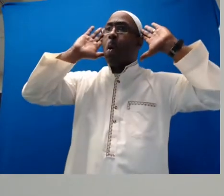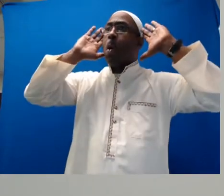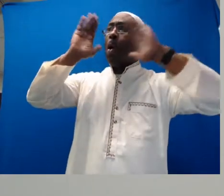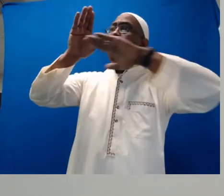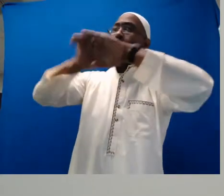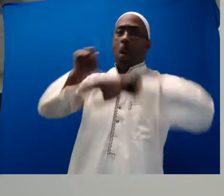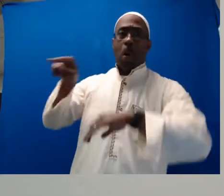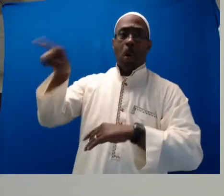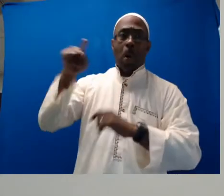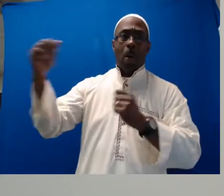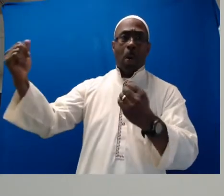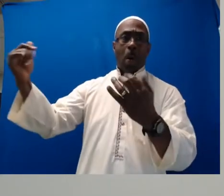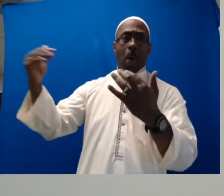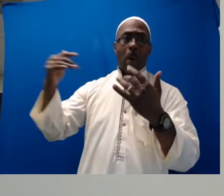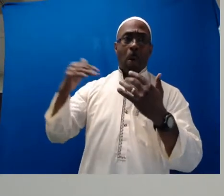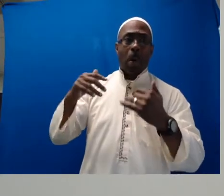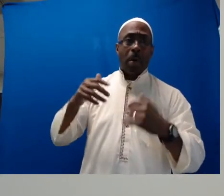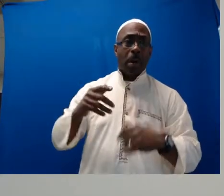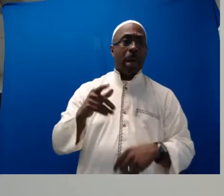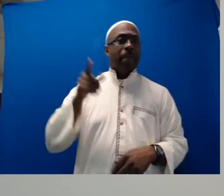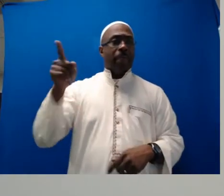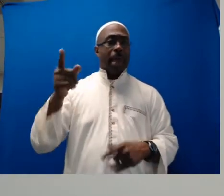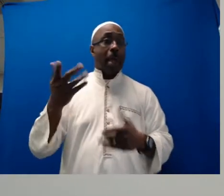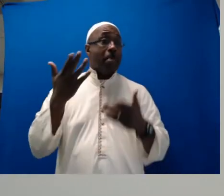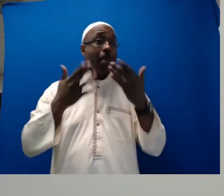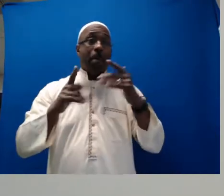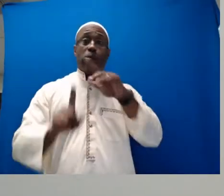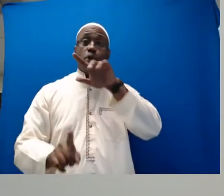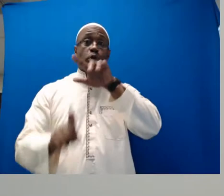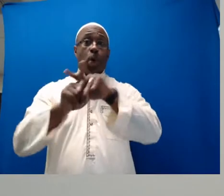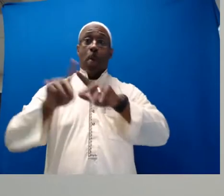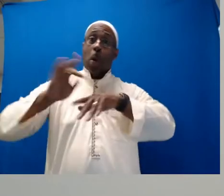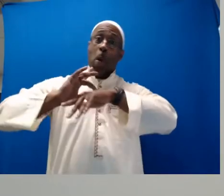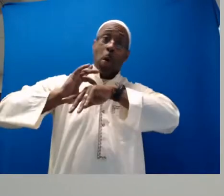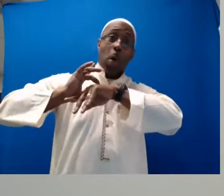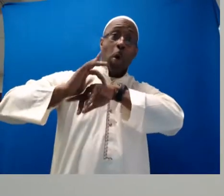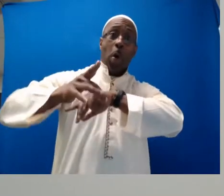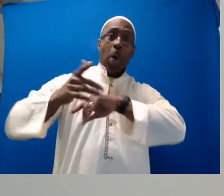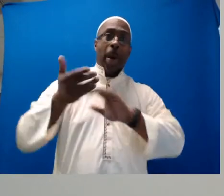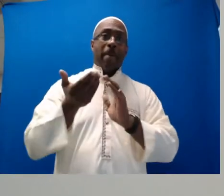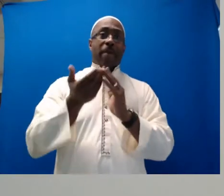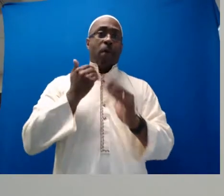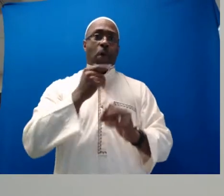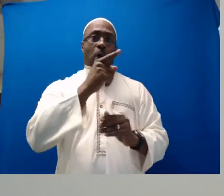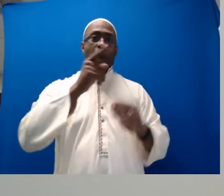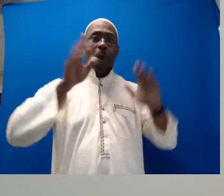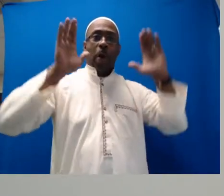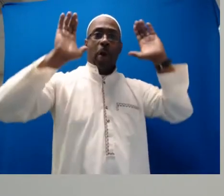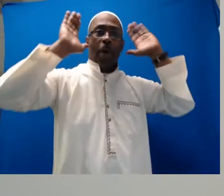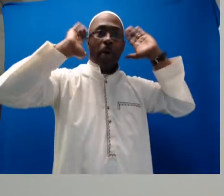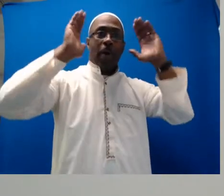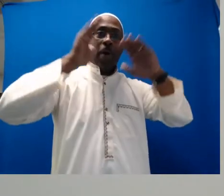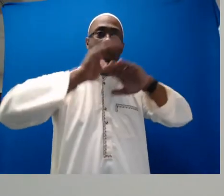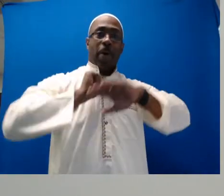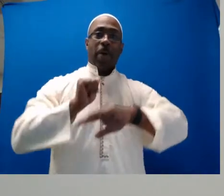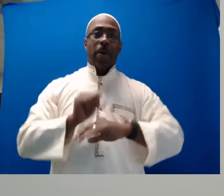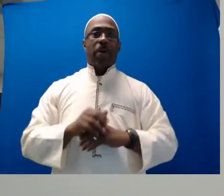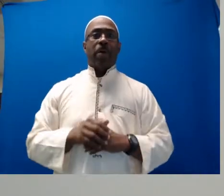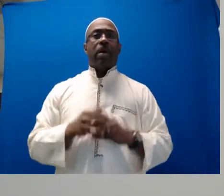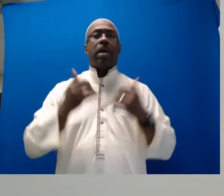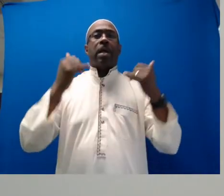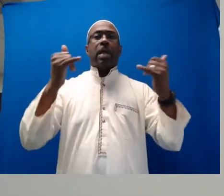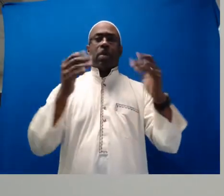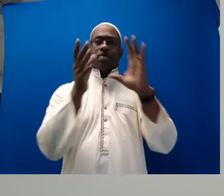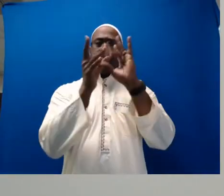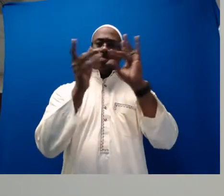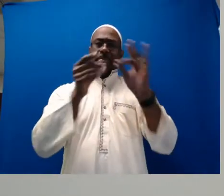that they may have come to the masjid even before hearing the adhan. Listen to this beautiful hadith, as all of